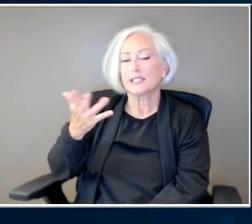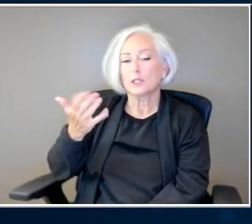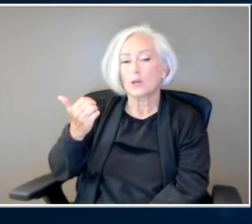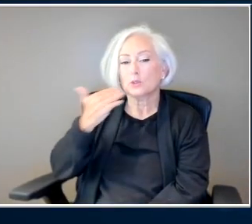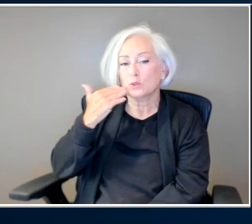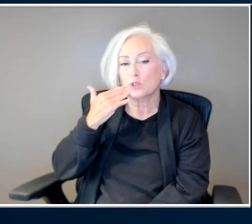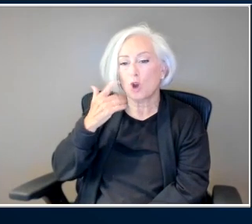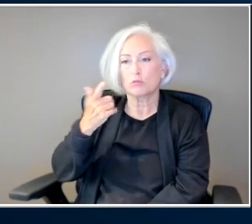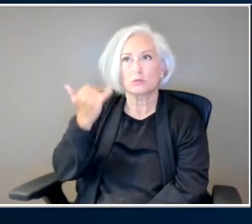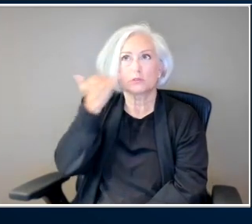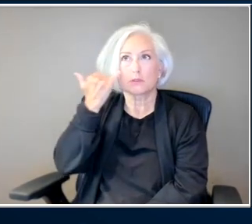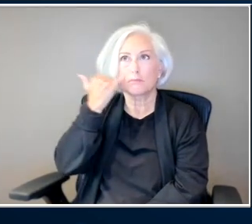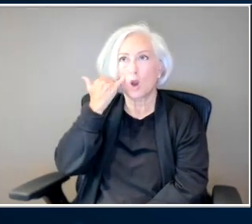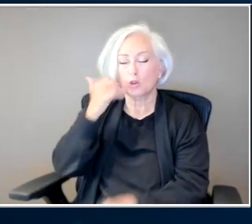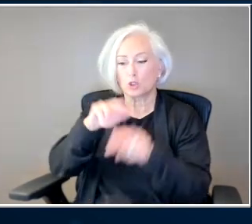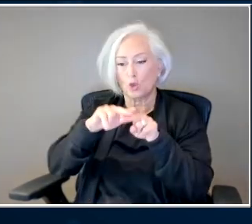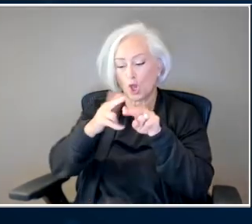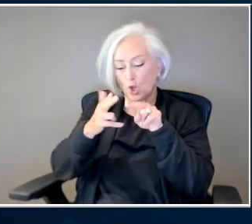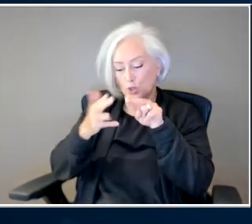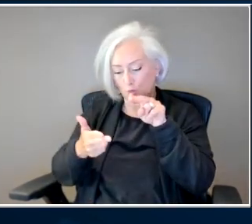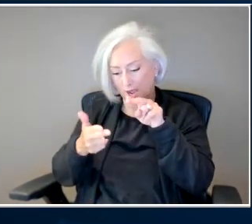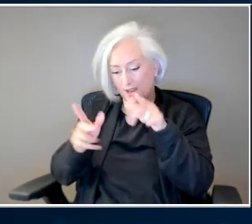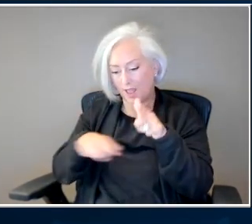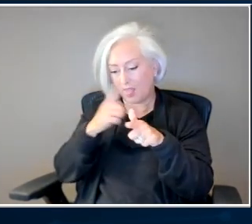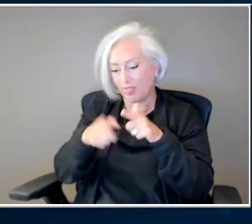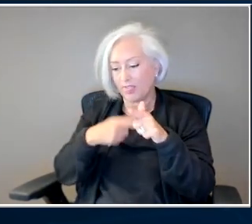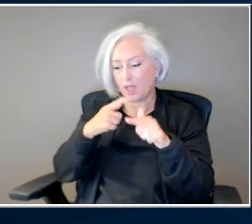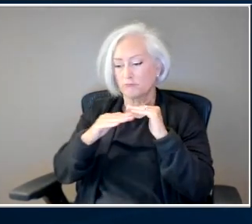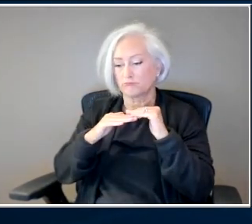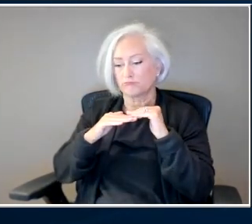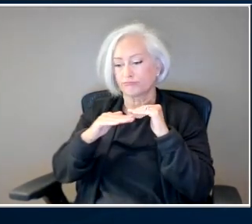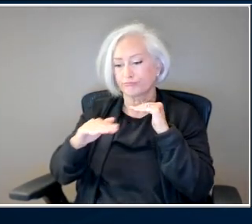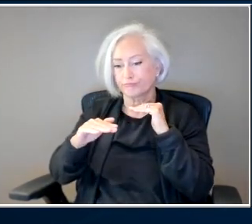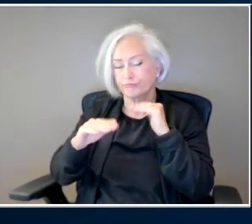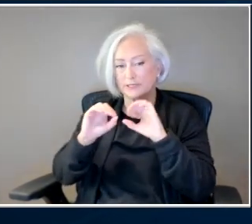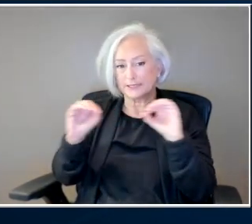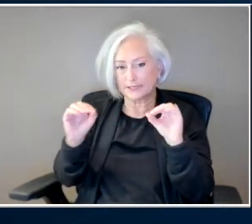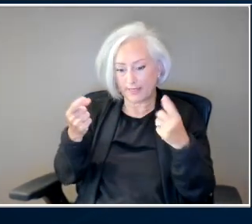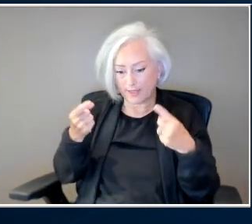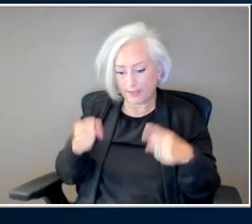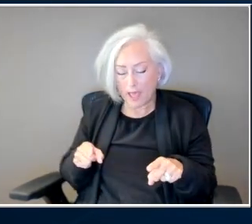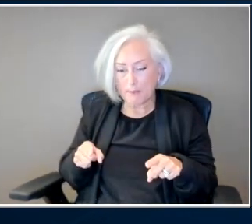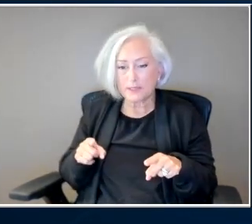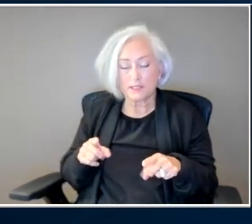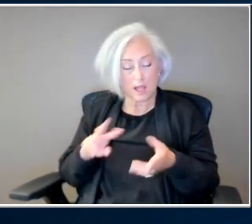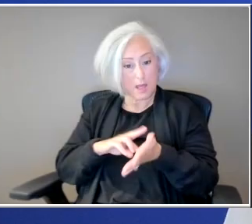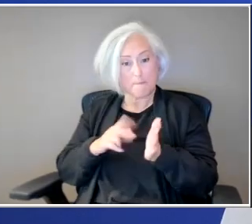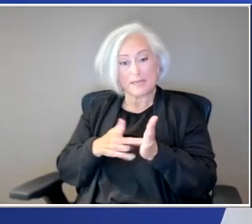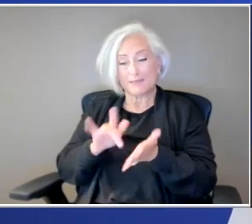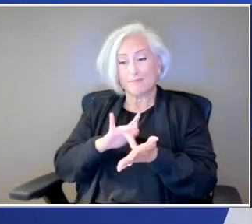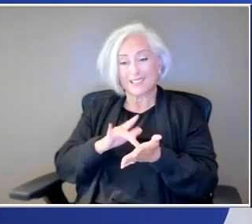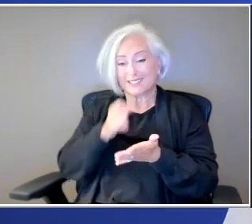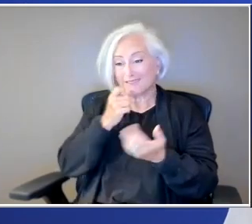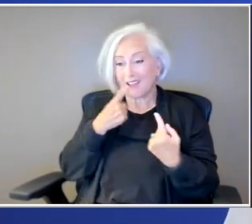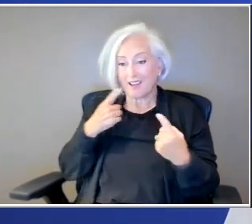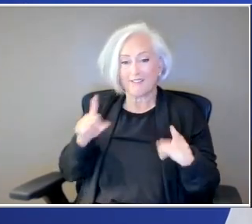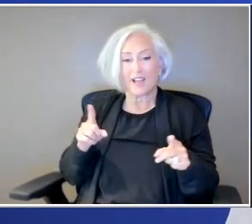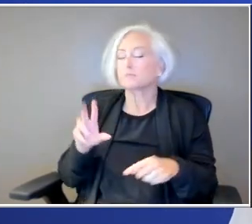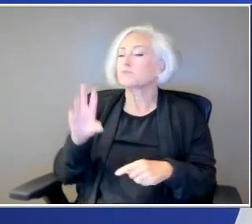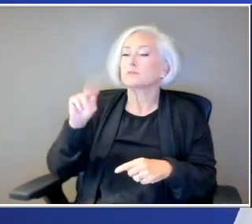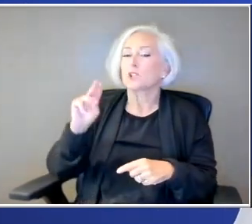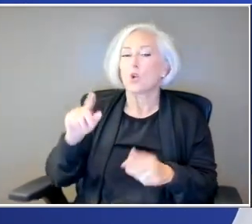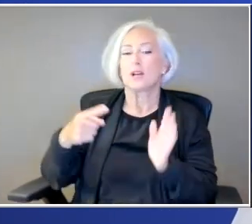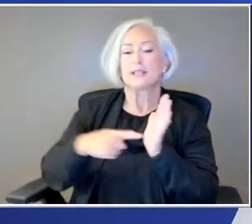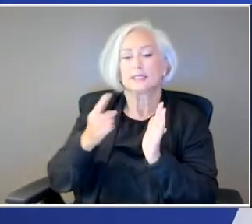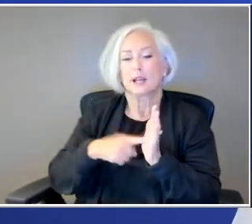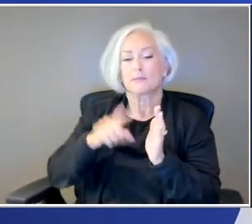plateau in your weight loss, does that mean that the drugs have stopped being effective? No, sometimes we need to change around the exercise routine.